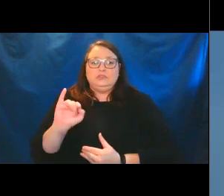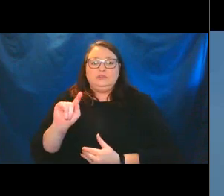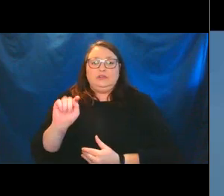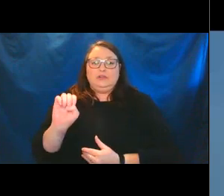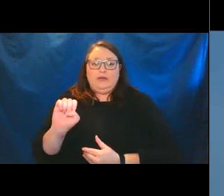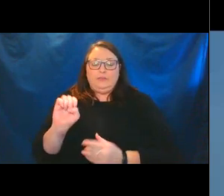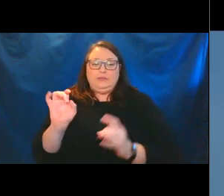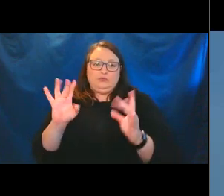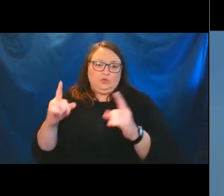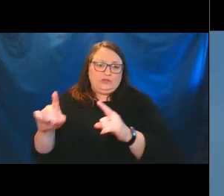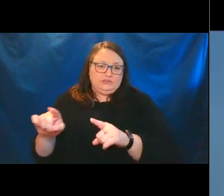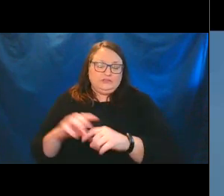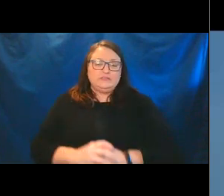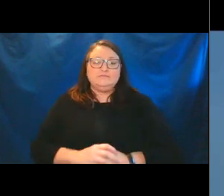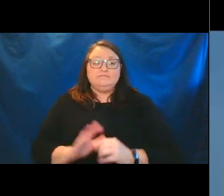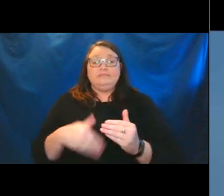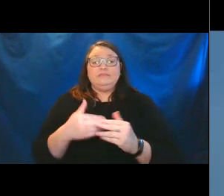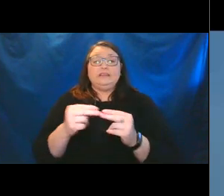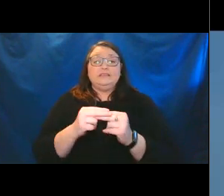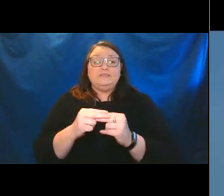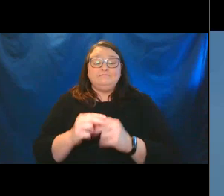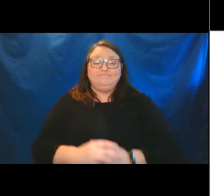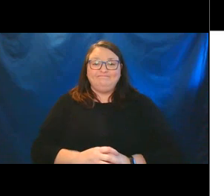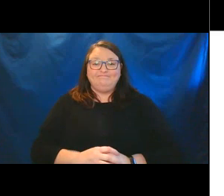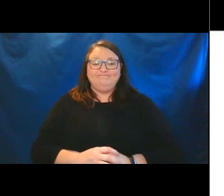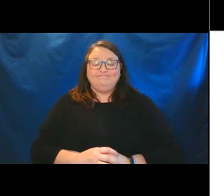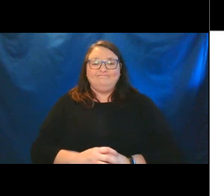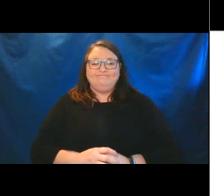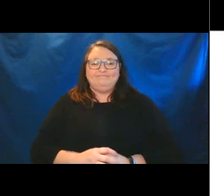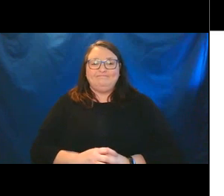crisis. So next slide.